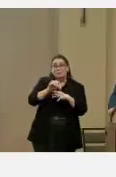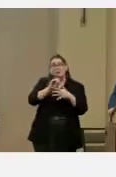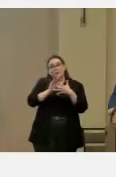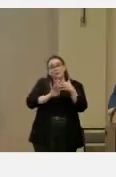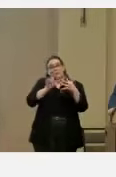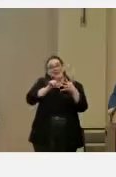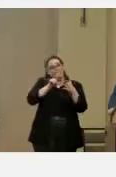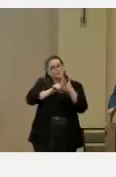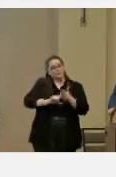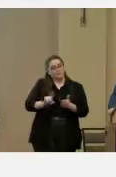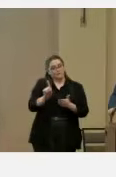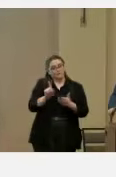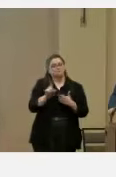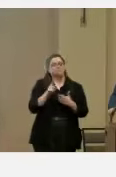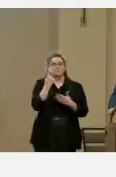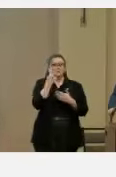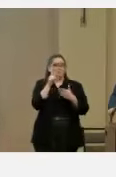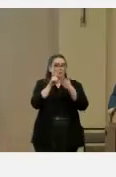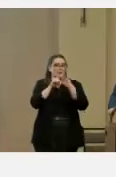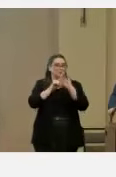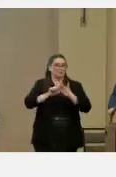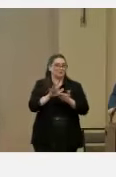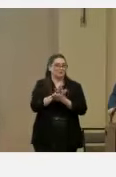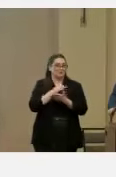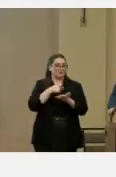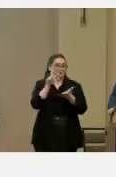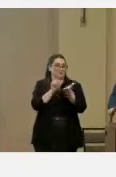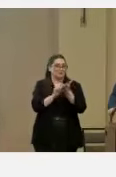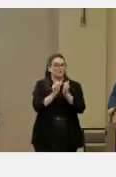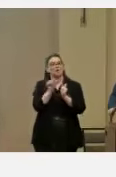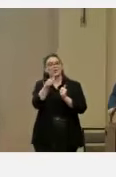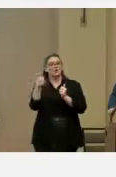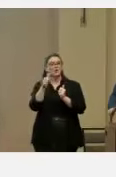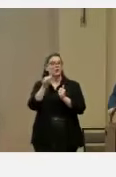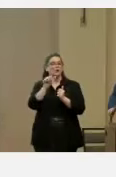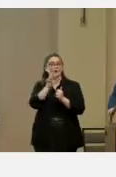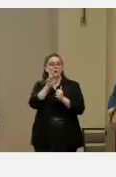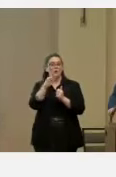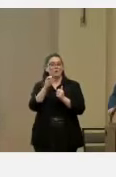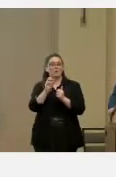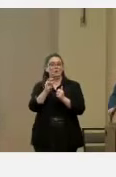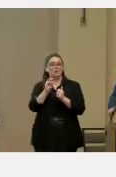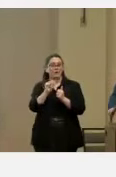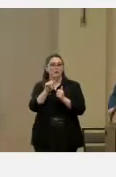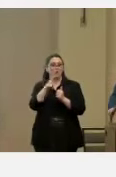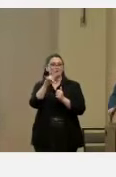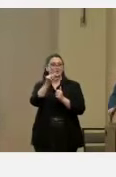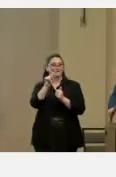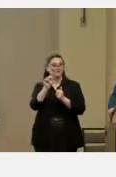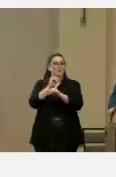I did with Stuart Silverman, who many of you know, who's a rheumatologist at Cedars-Sinai,